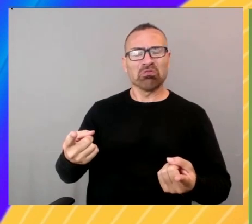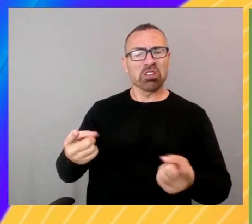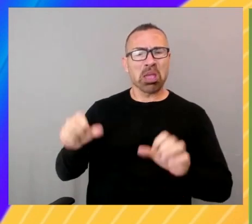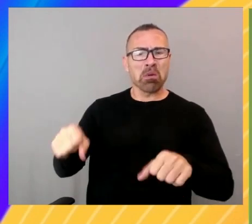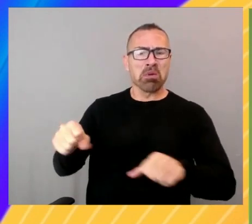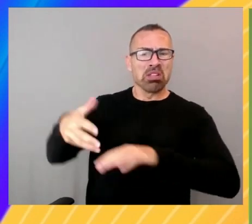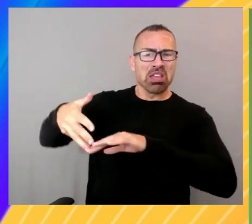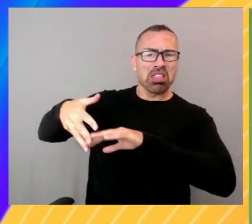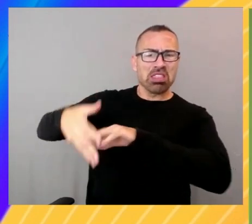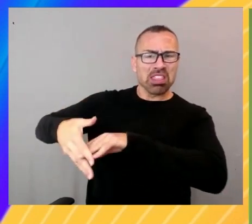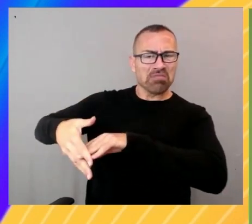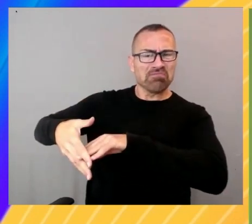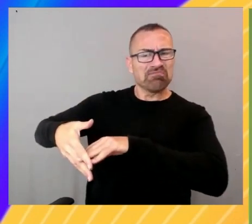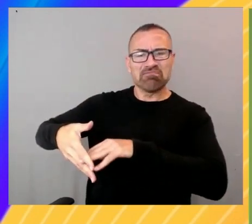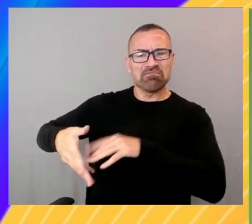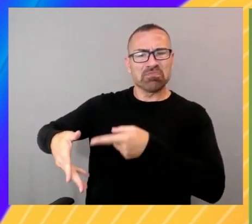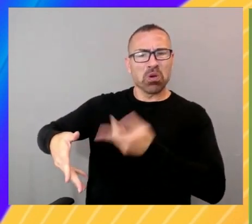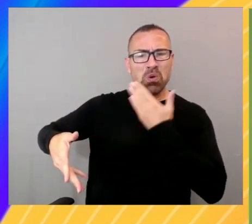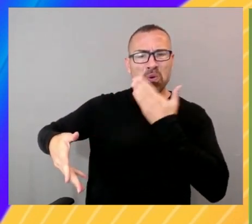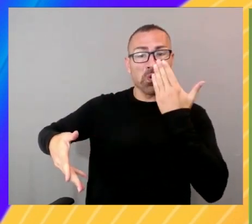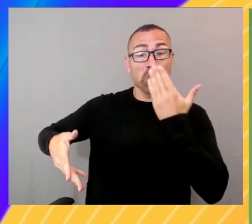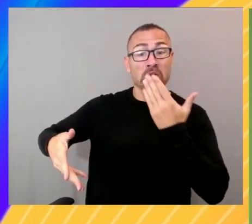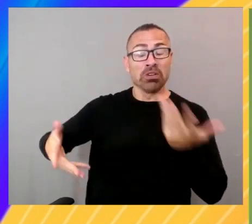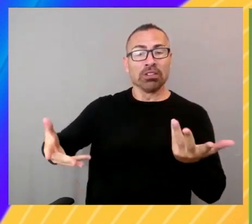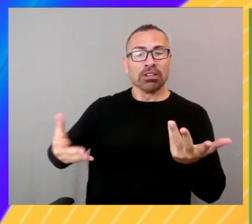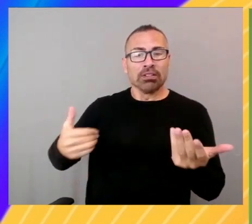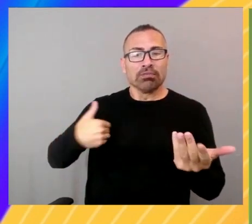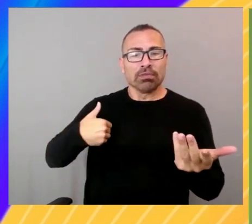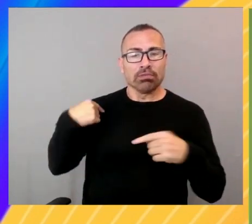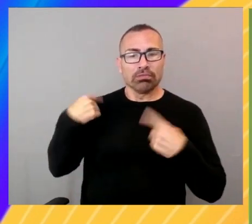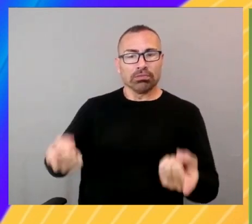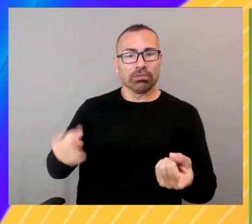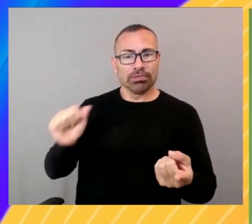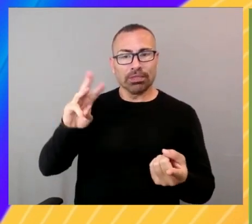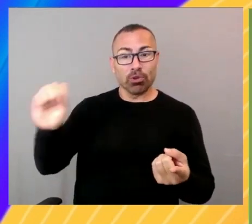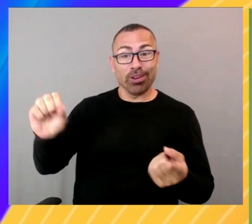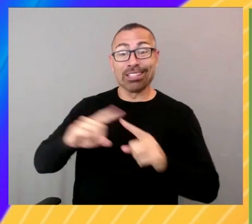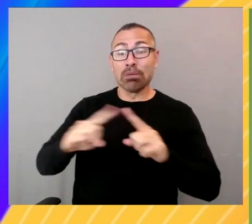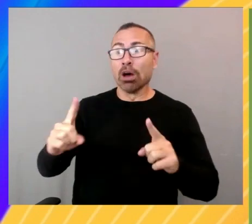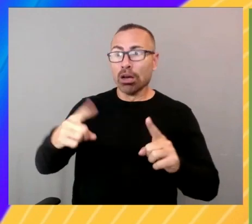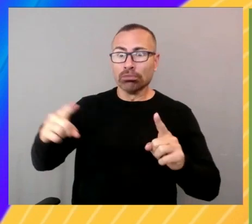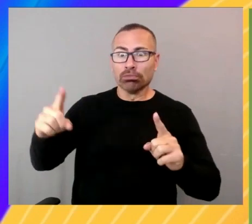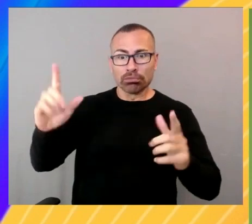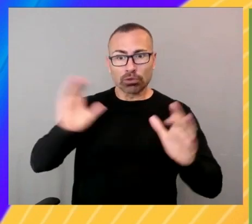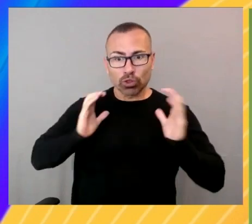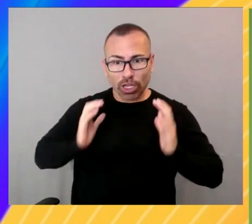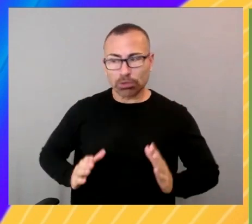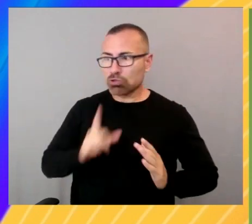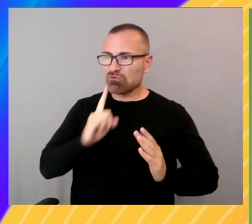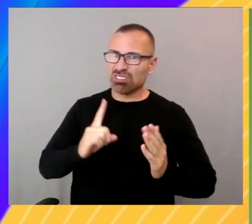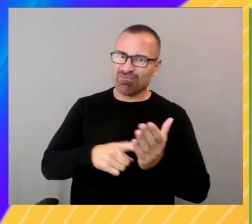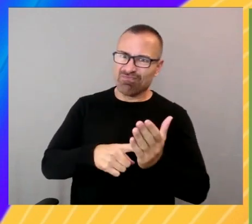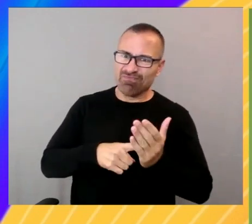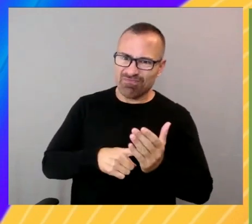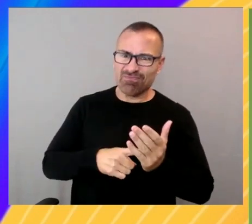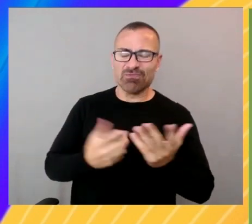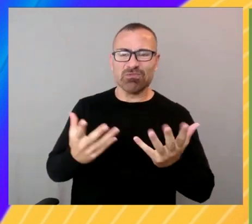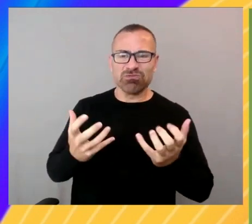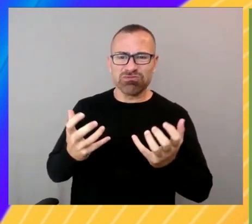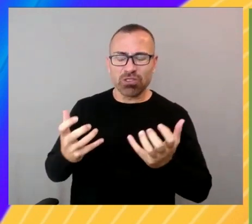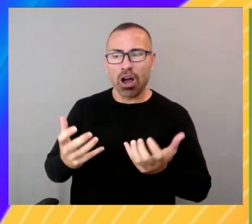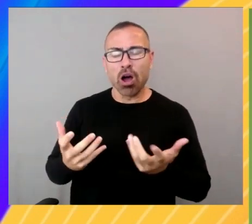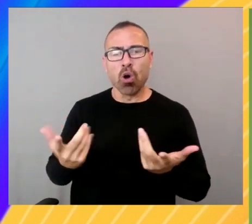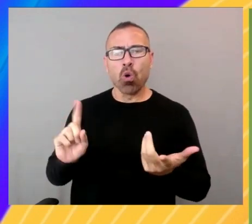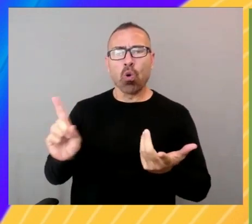with AWS, and it's something that has been high in demand for people that have really been looking to, like, hey, where can we go native where